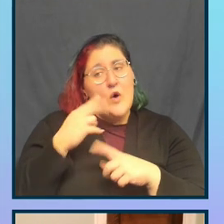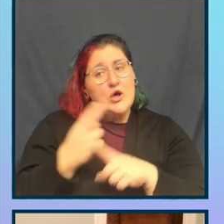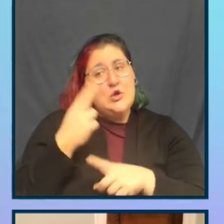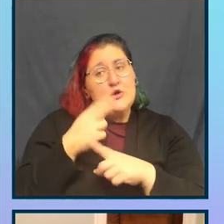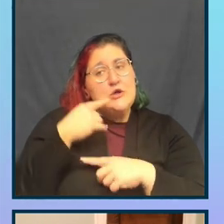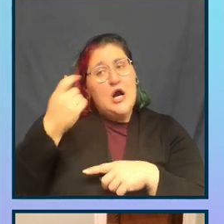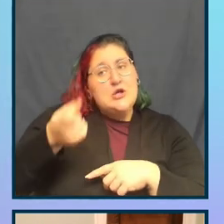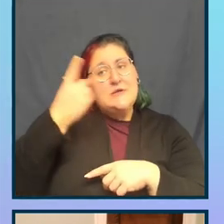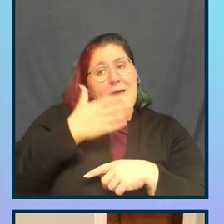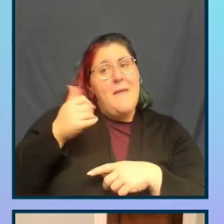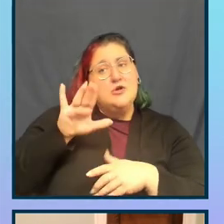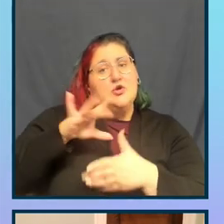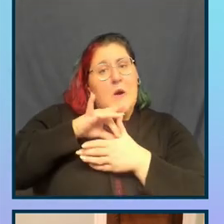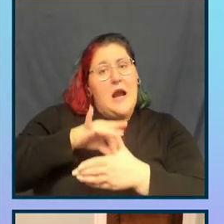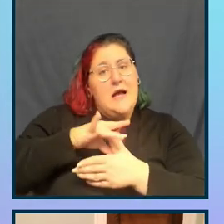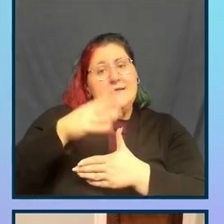user agents help you.